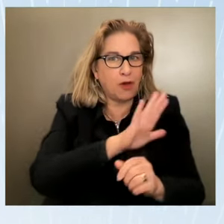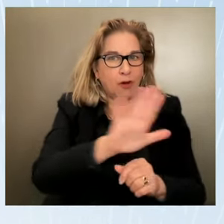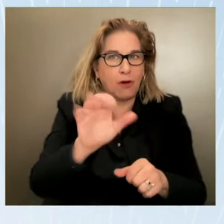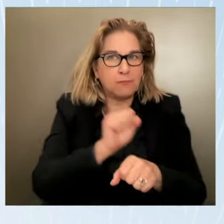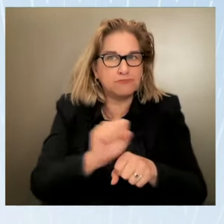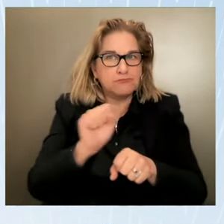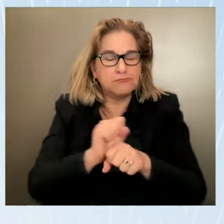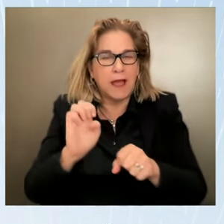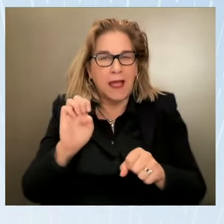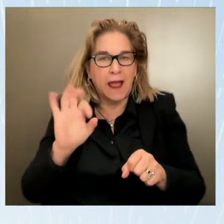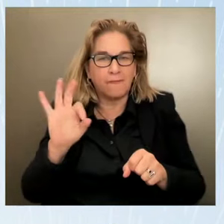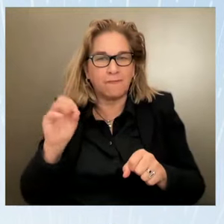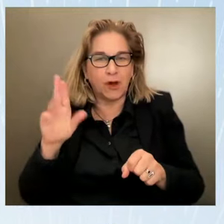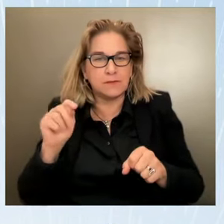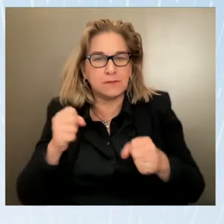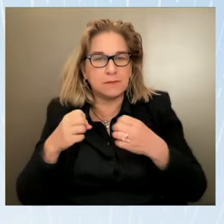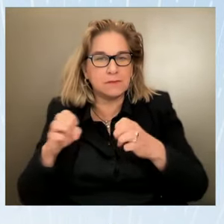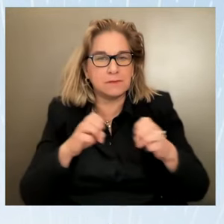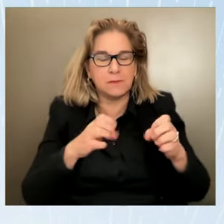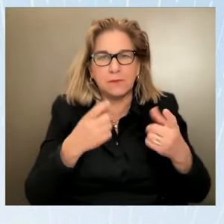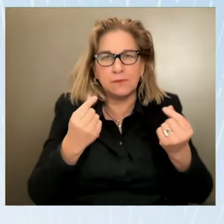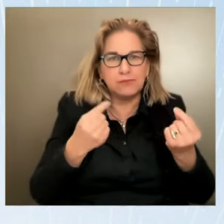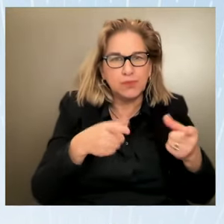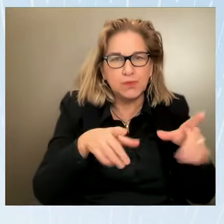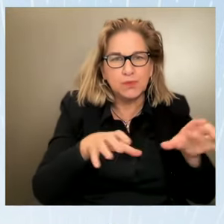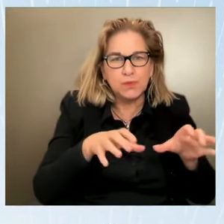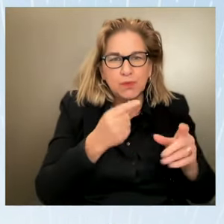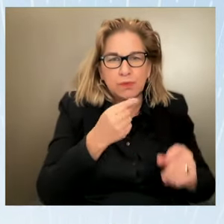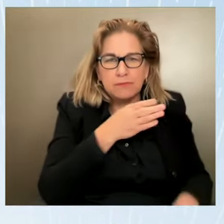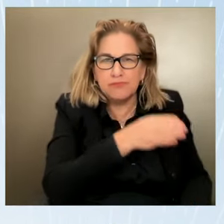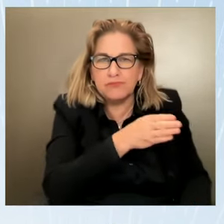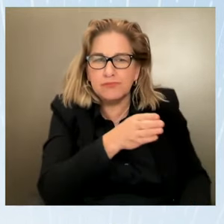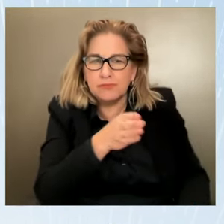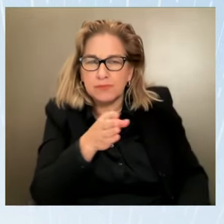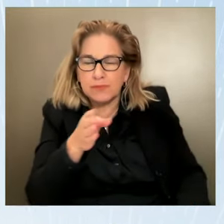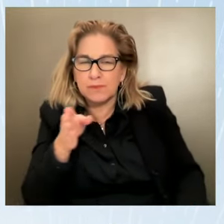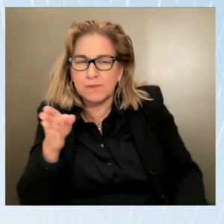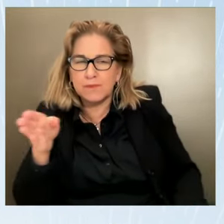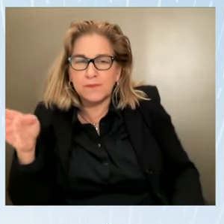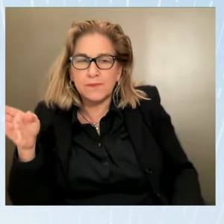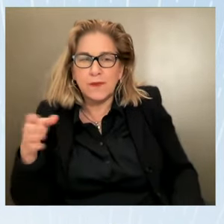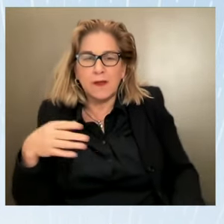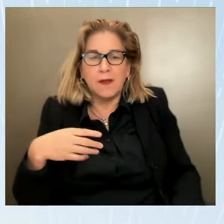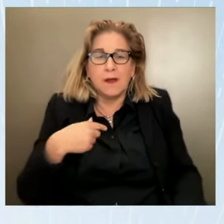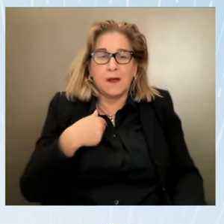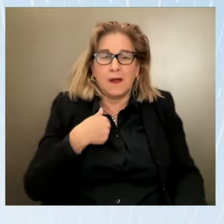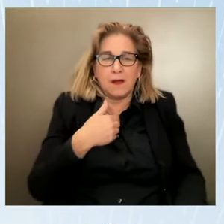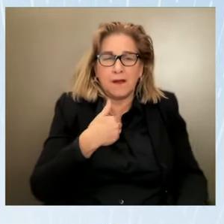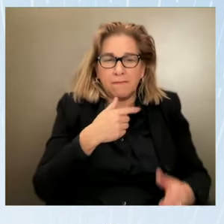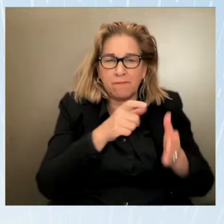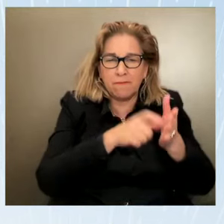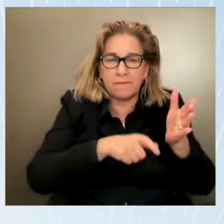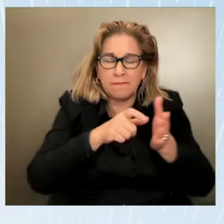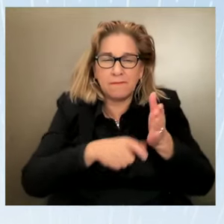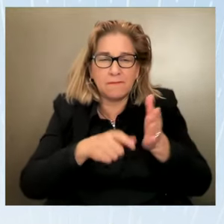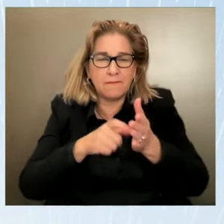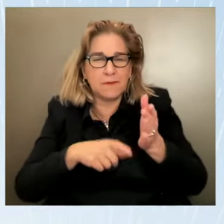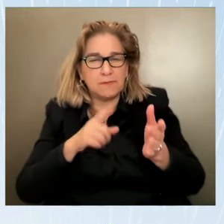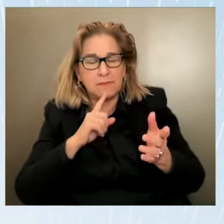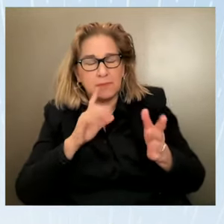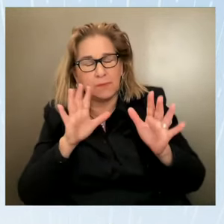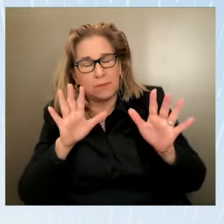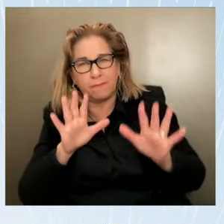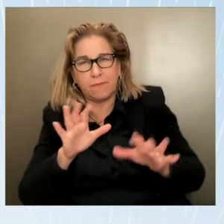I've chronicled some of it just now, but there is an enormous amount still to be done. This is nothing less than